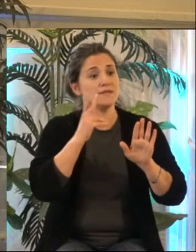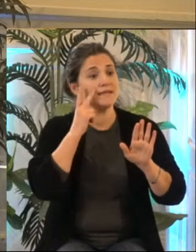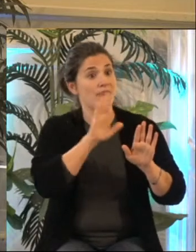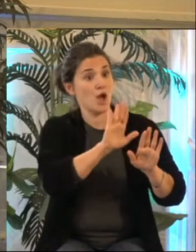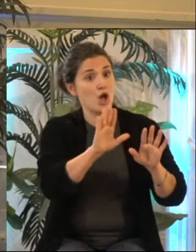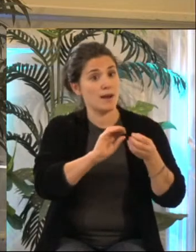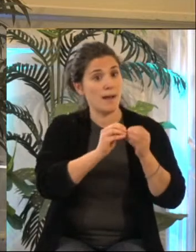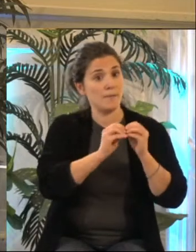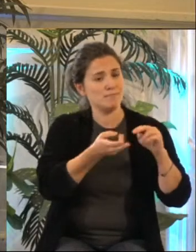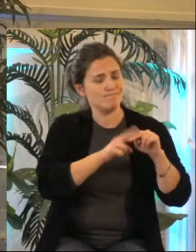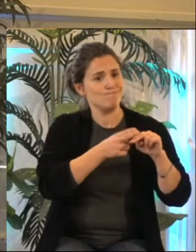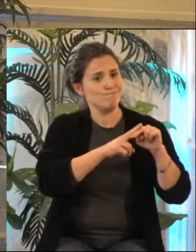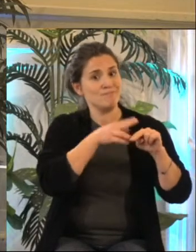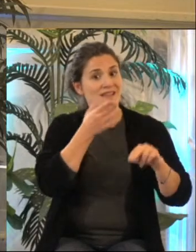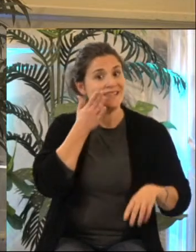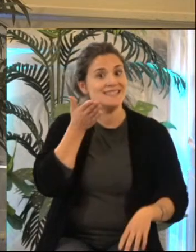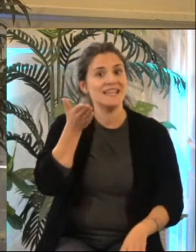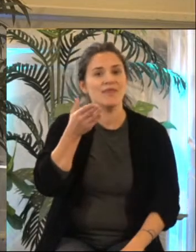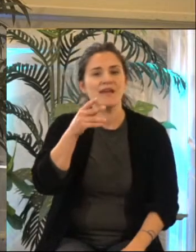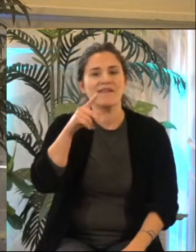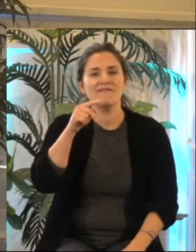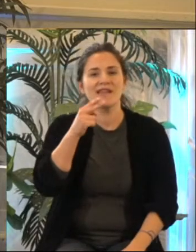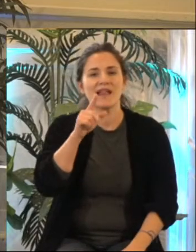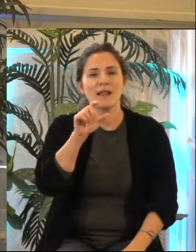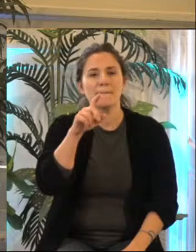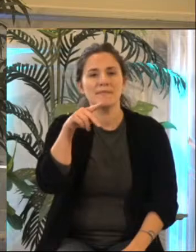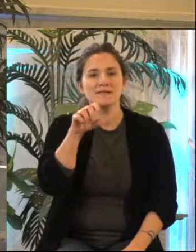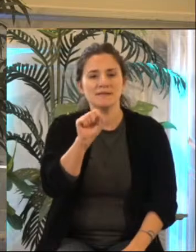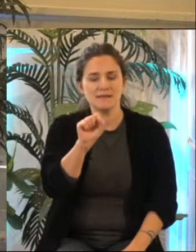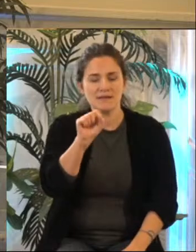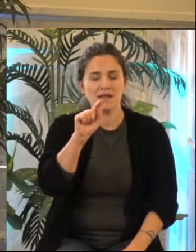Foundation over at Phillips Theological Seminary this